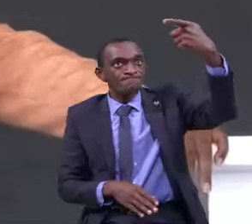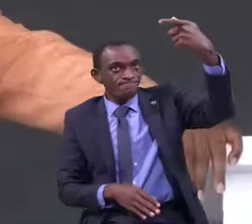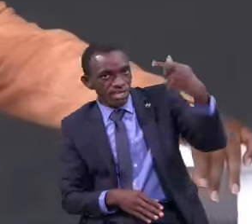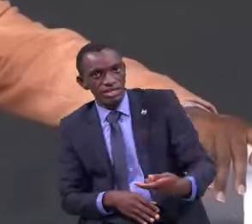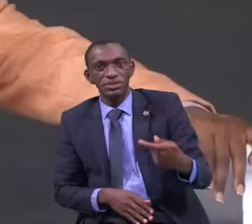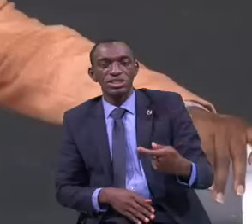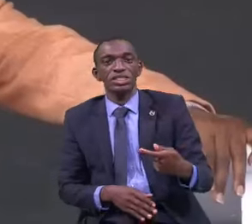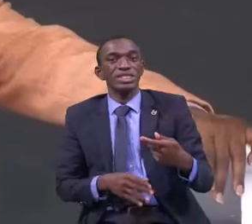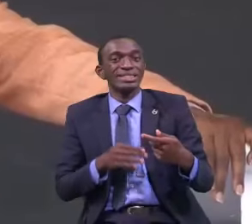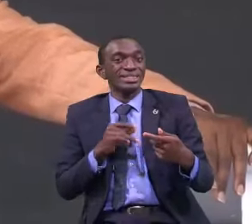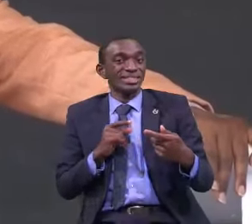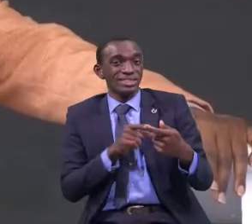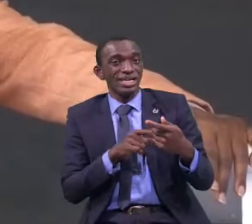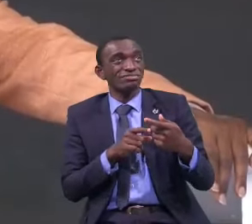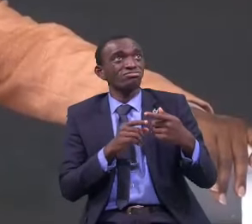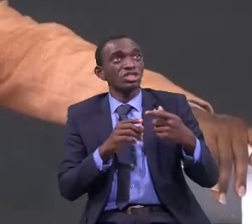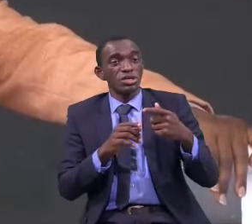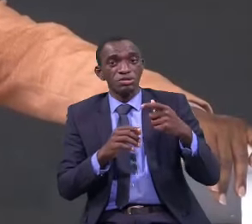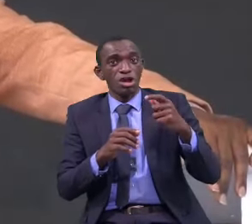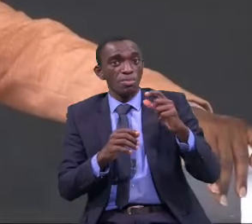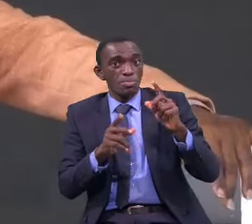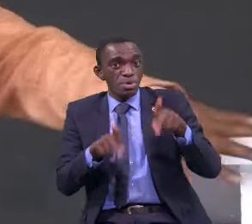that want to go forward.